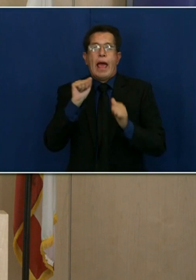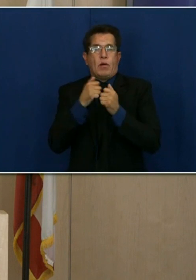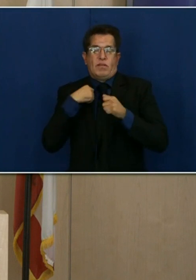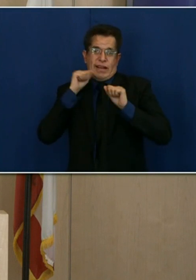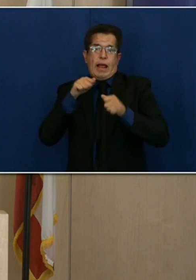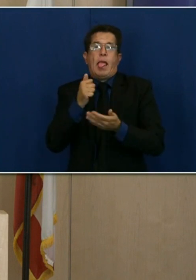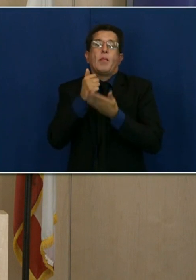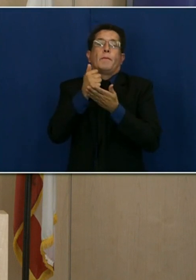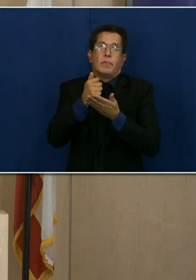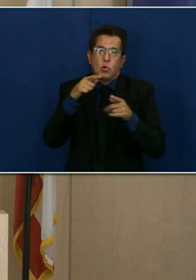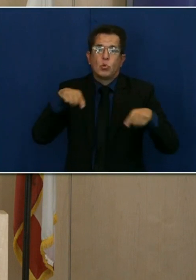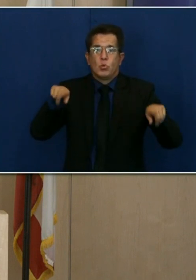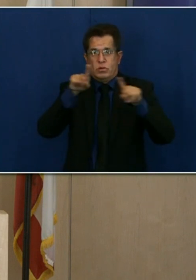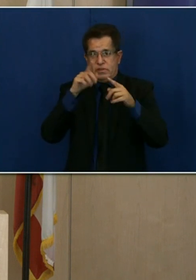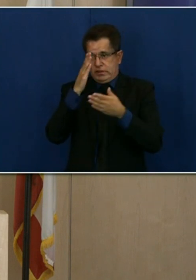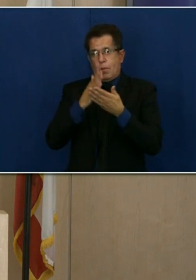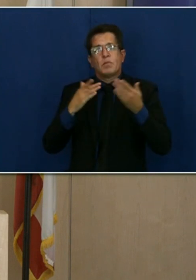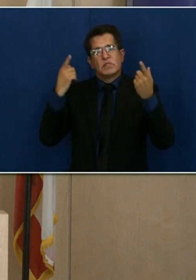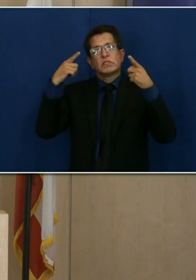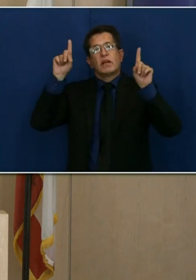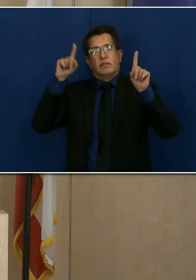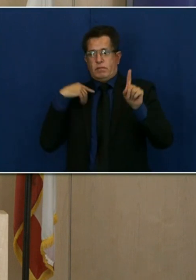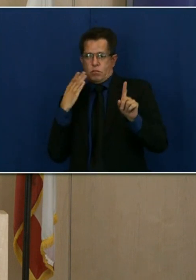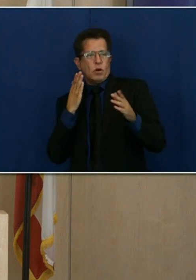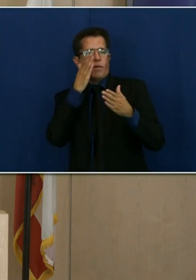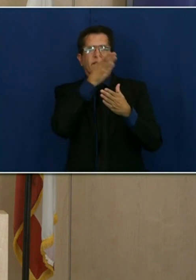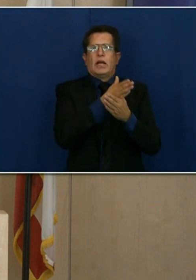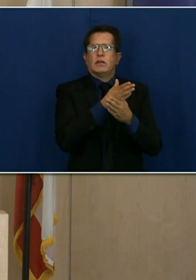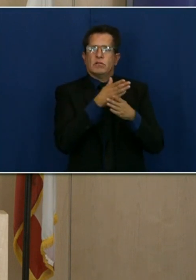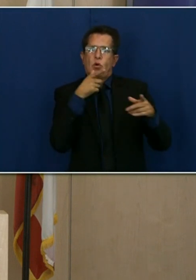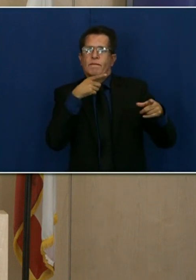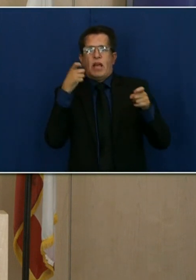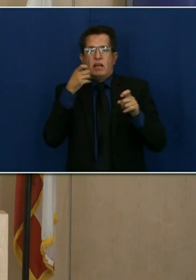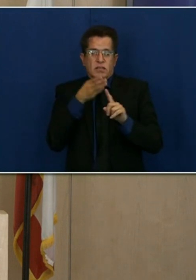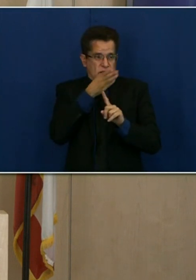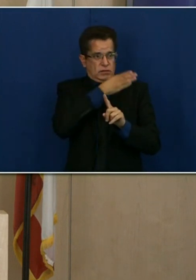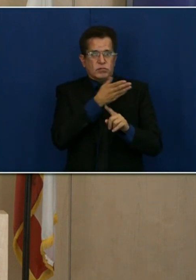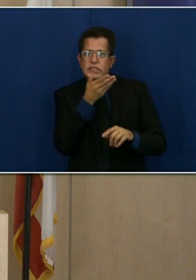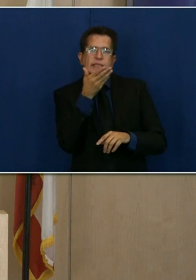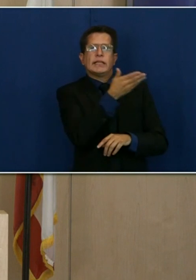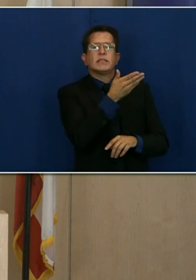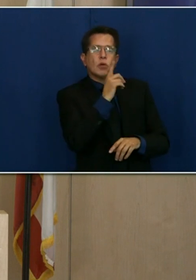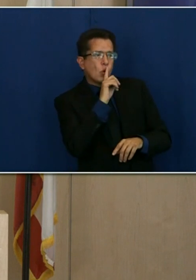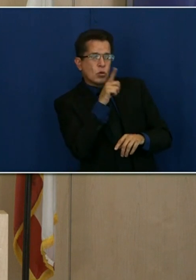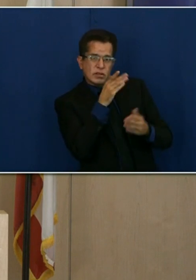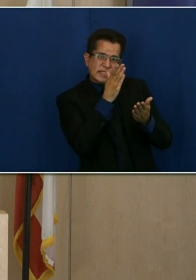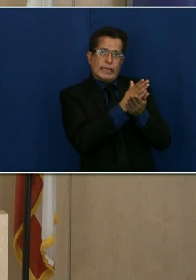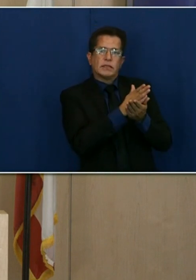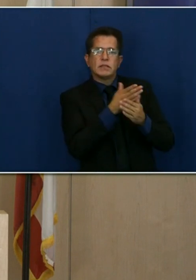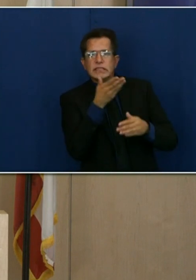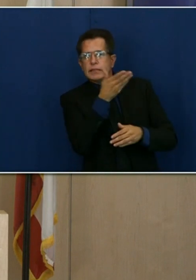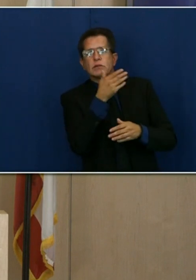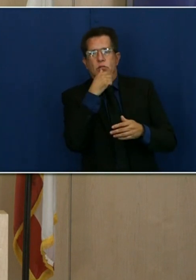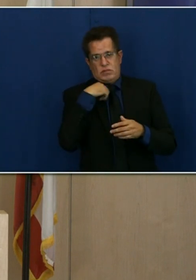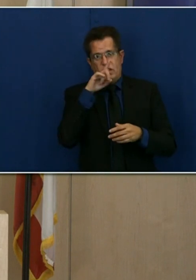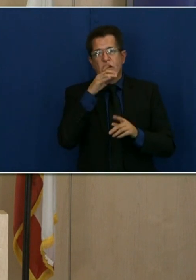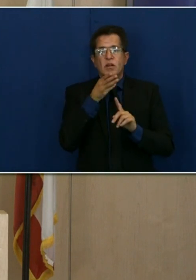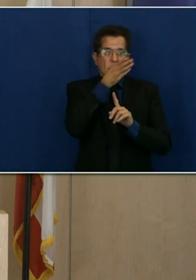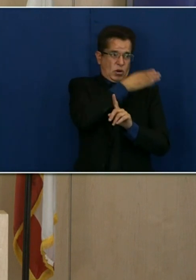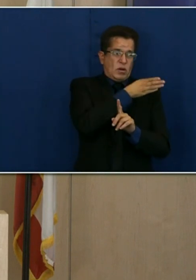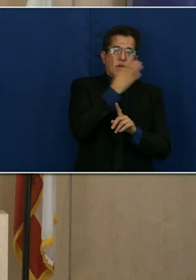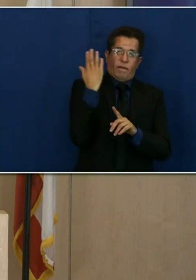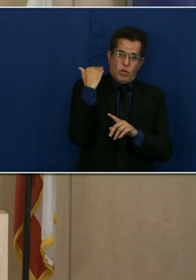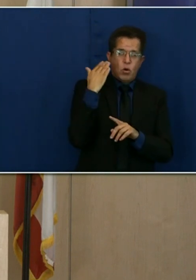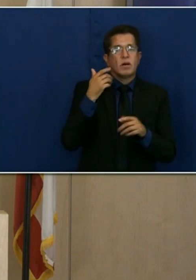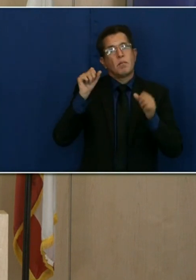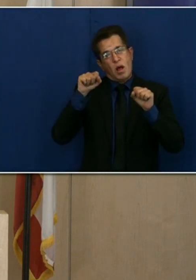previously mentioned, we saw some success on some early interventions around cease and desist orders and public health orders, and there could be the